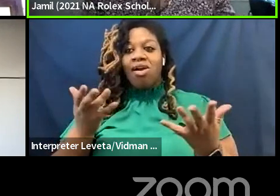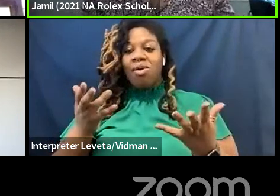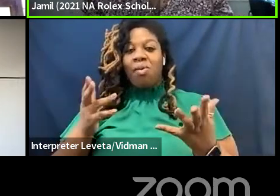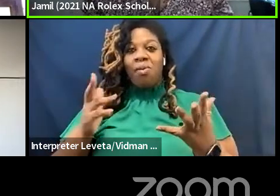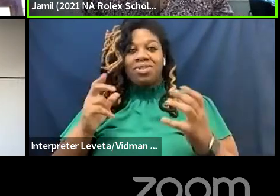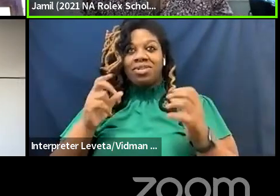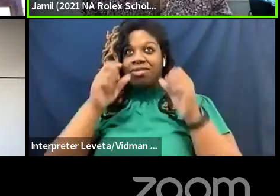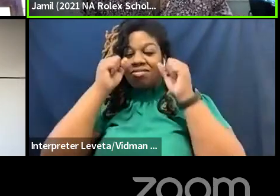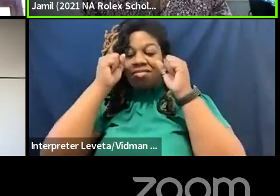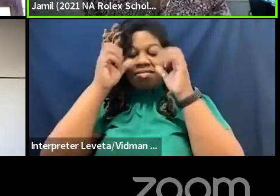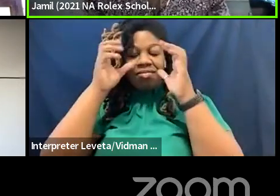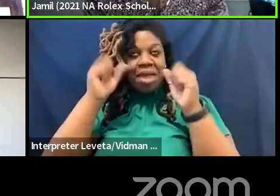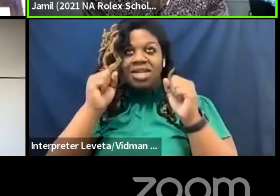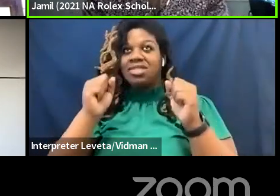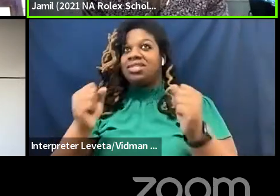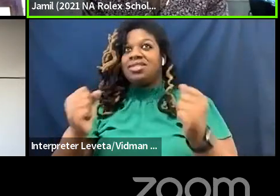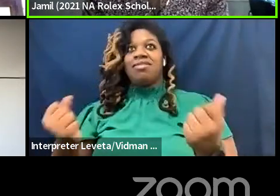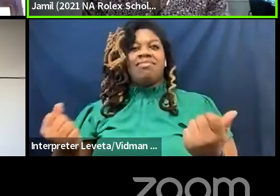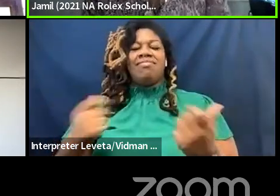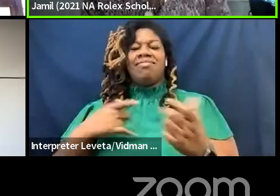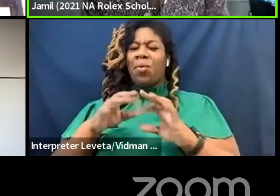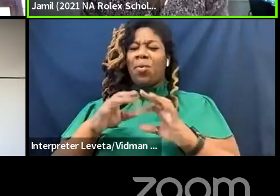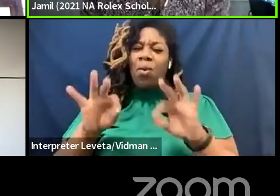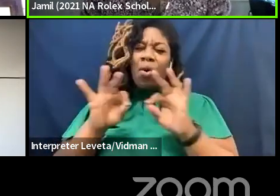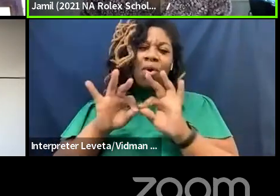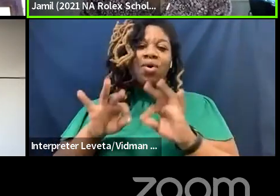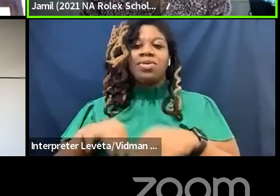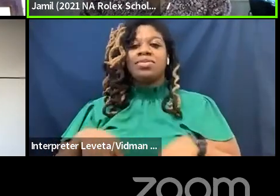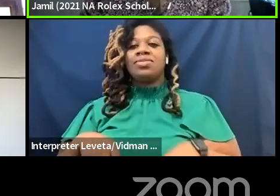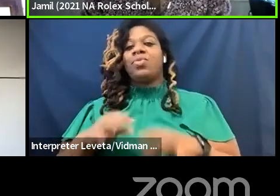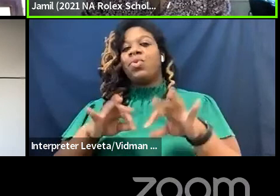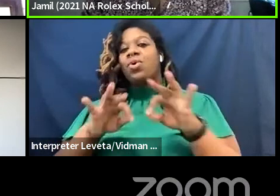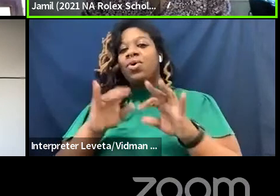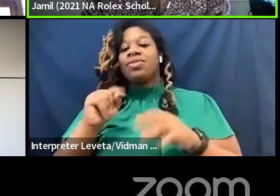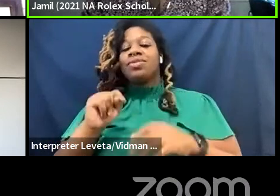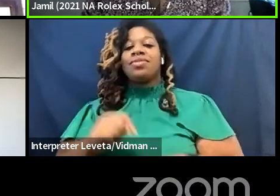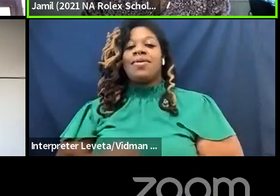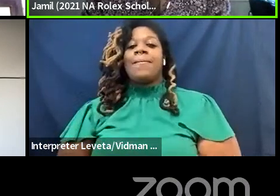amazing. This was worth every penny, worth everything, all of it.